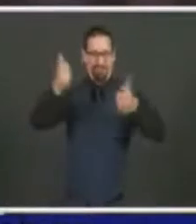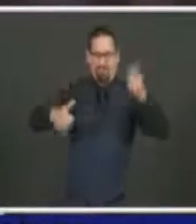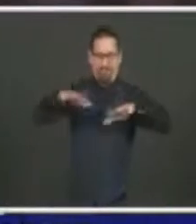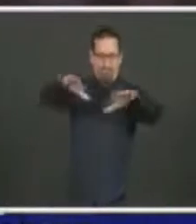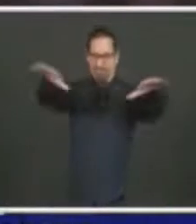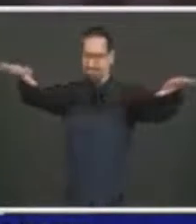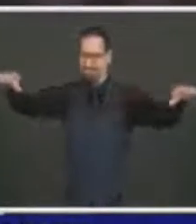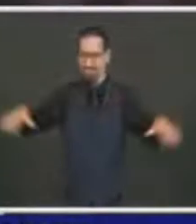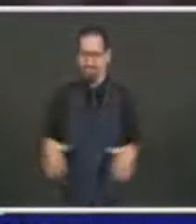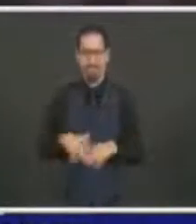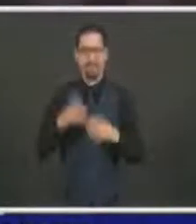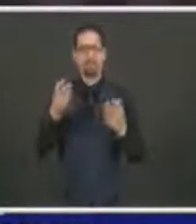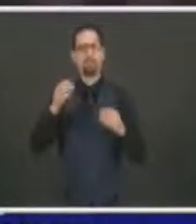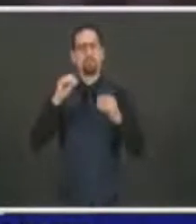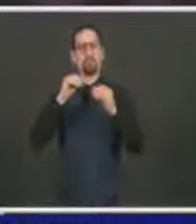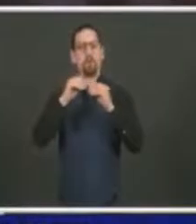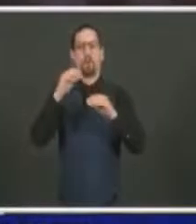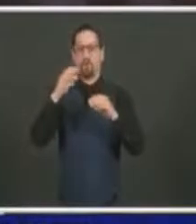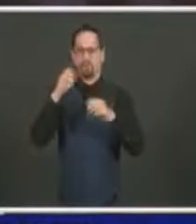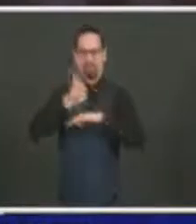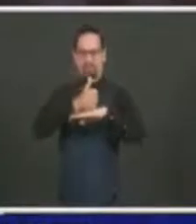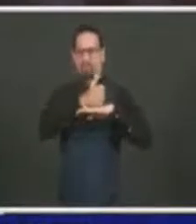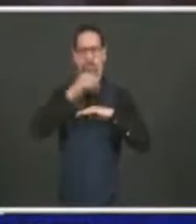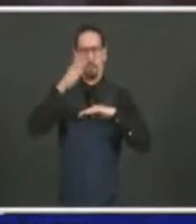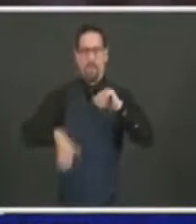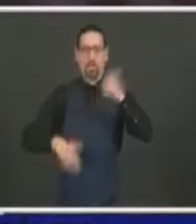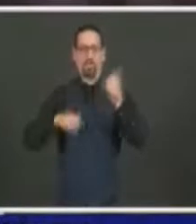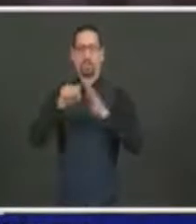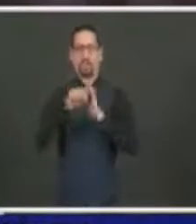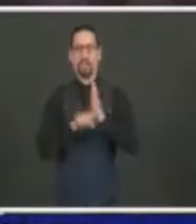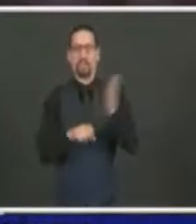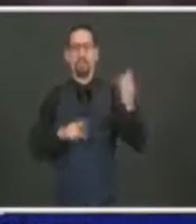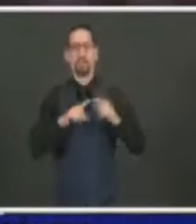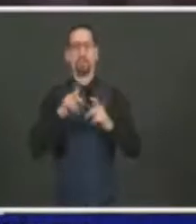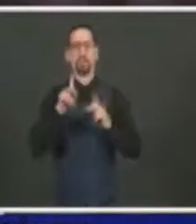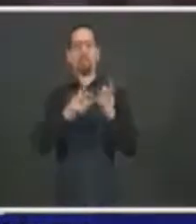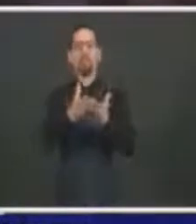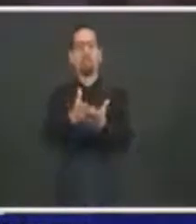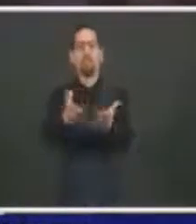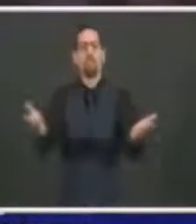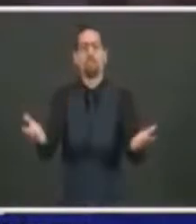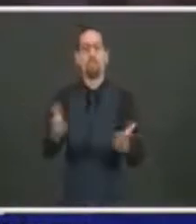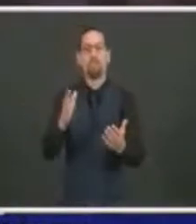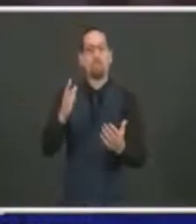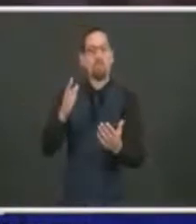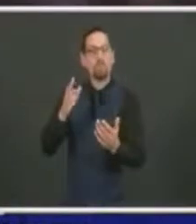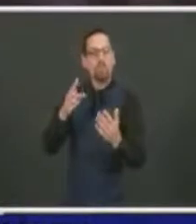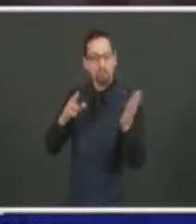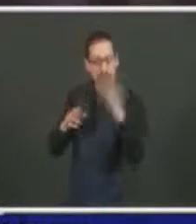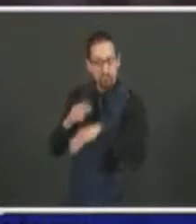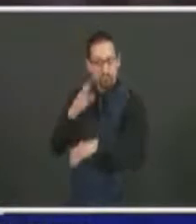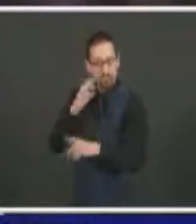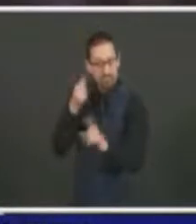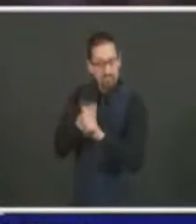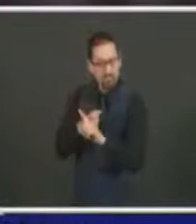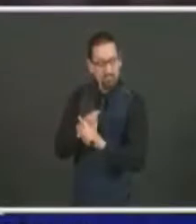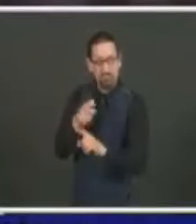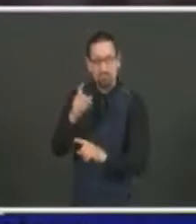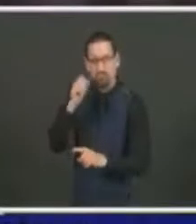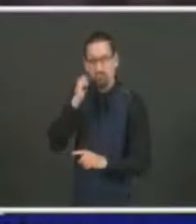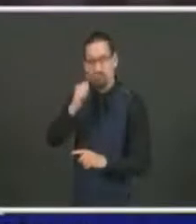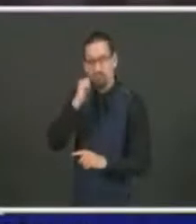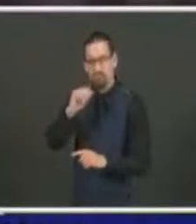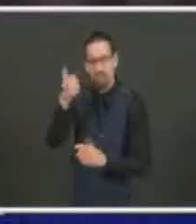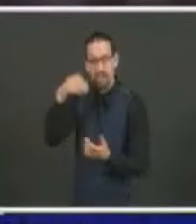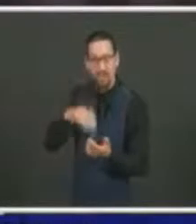We're not going to, we are not going to get to 10,000 a day in July. So maybe that was too aggressive, but we are gearing up